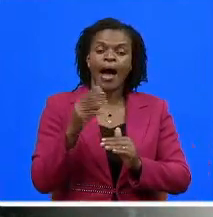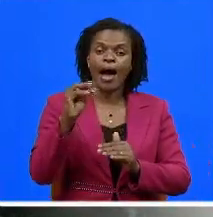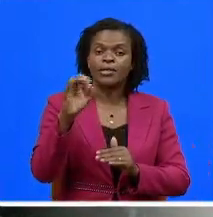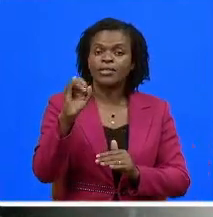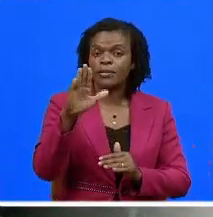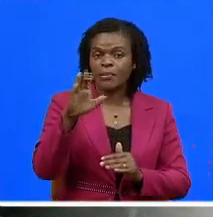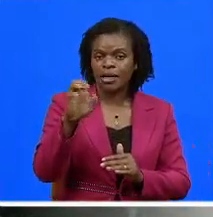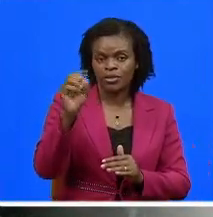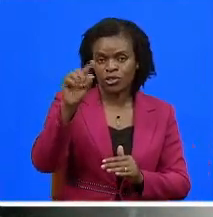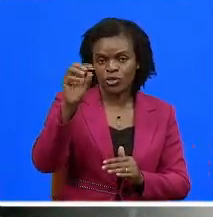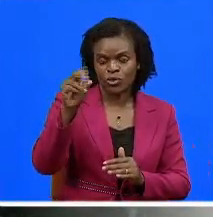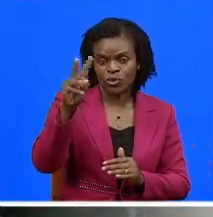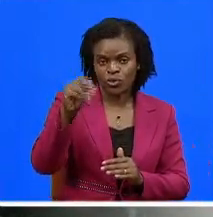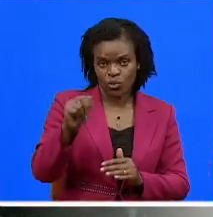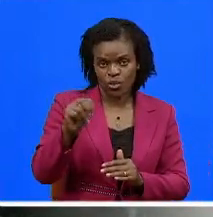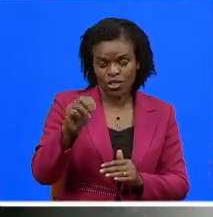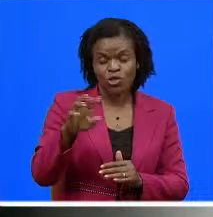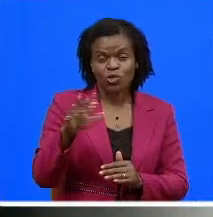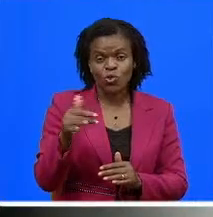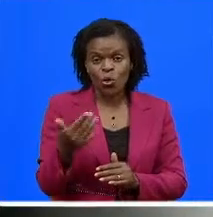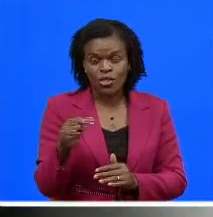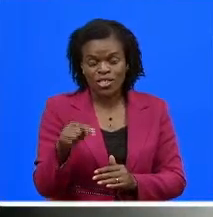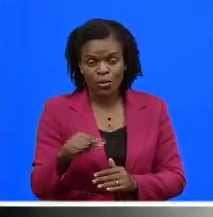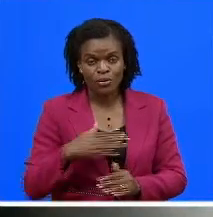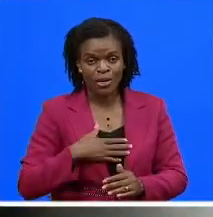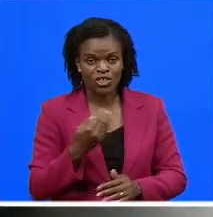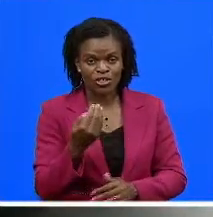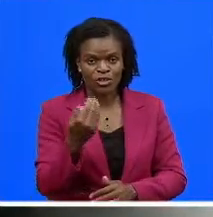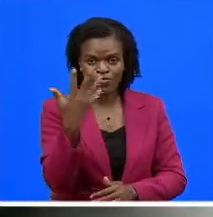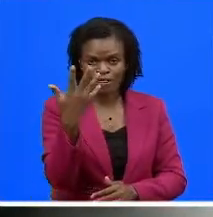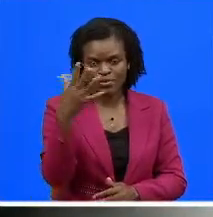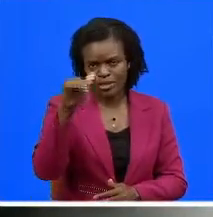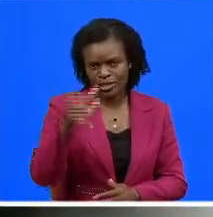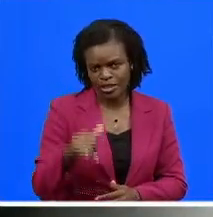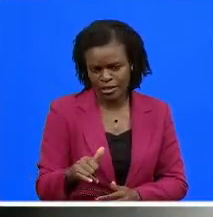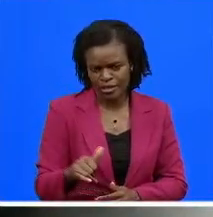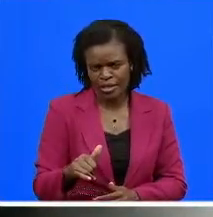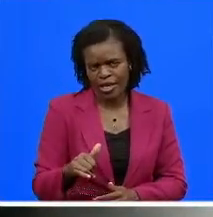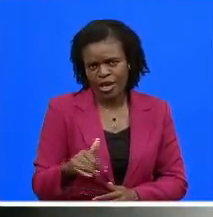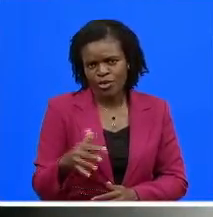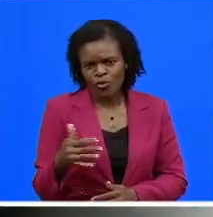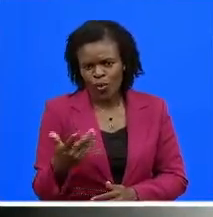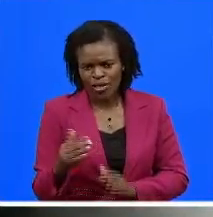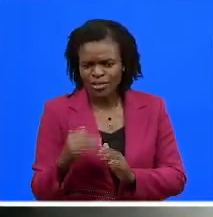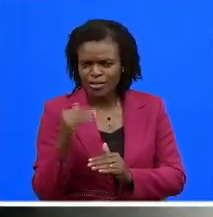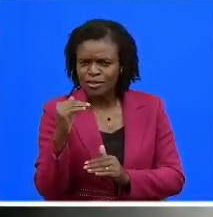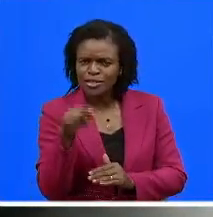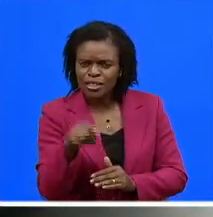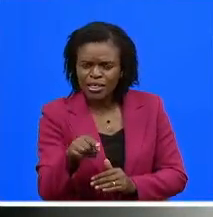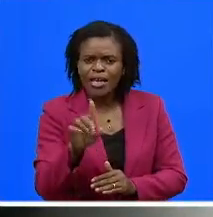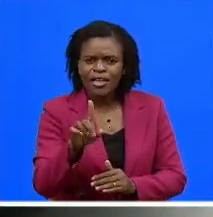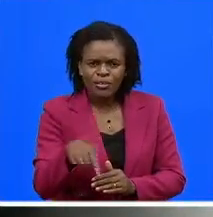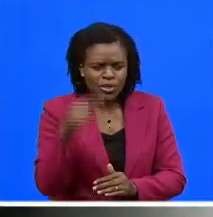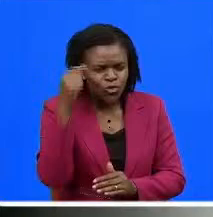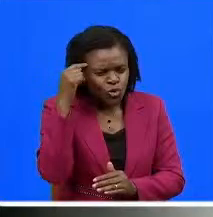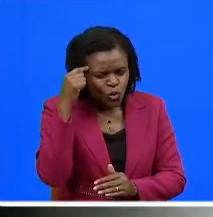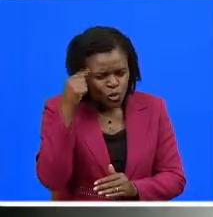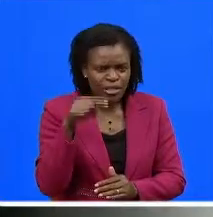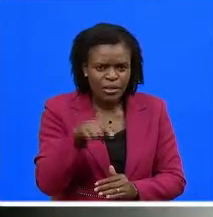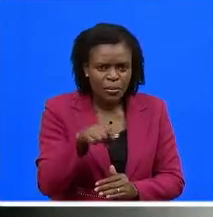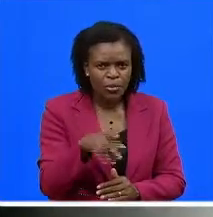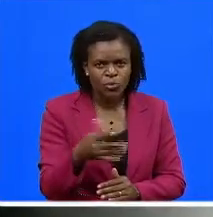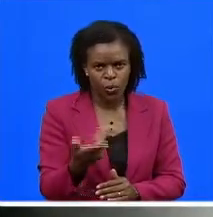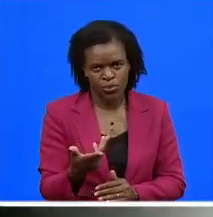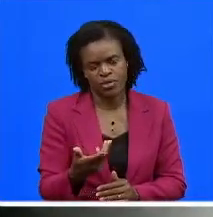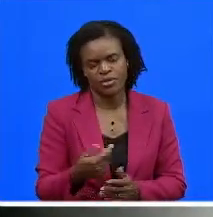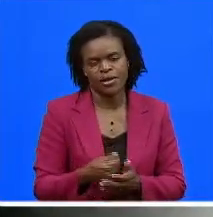I dealing with a toddler that's 5? So obviously the expectations would be different for the different age groups. So